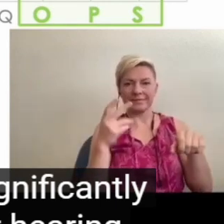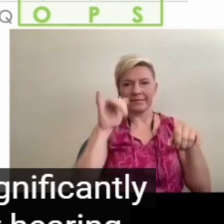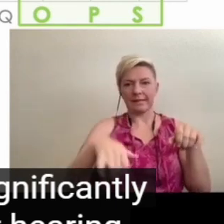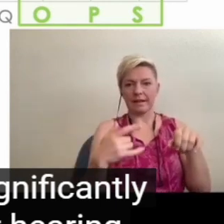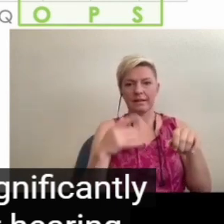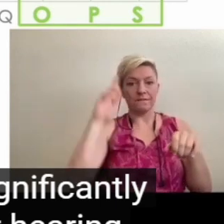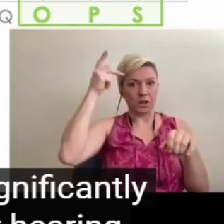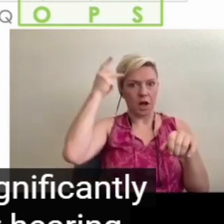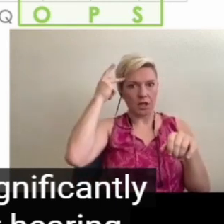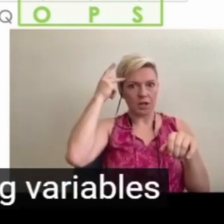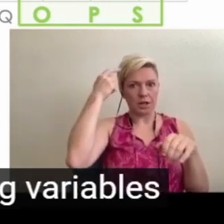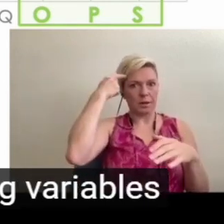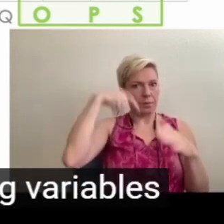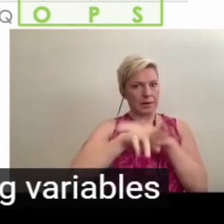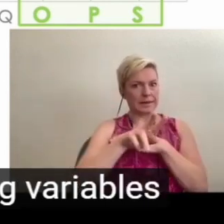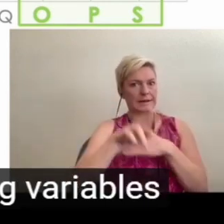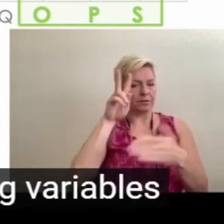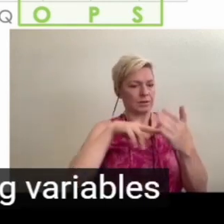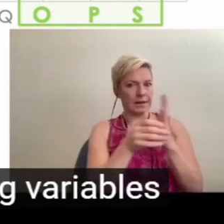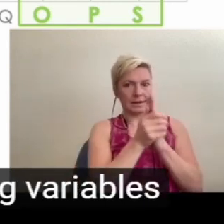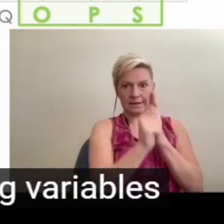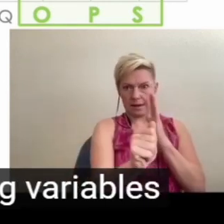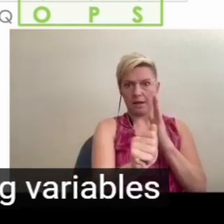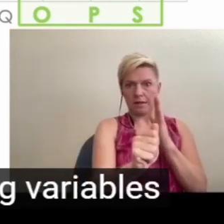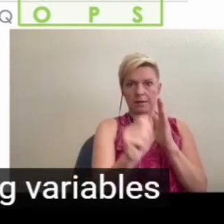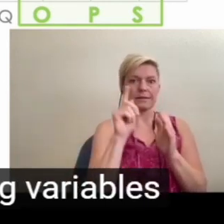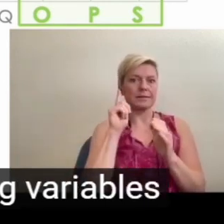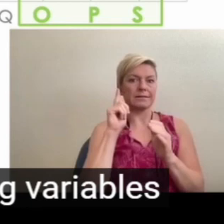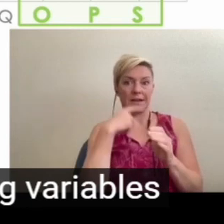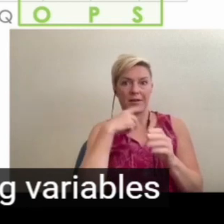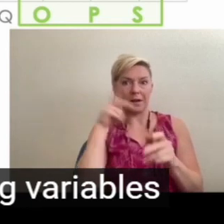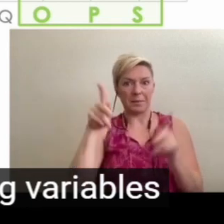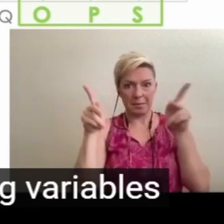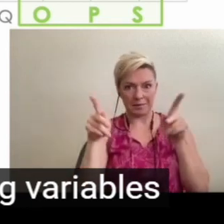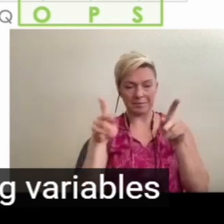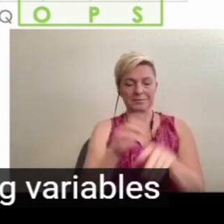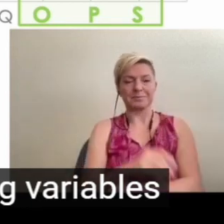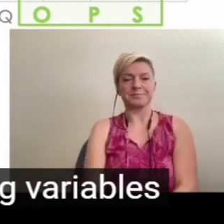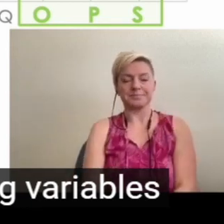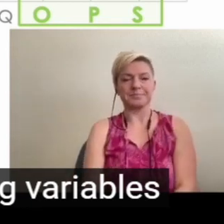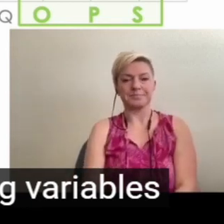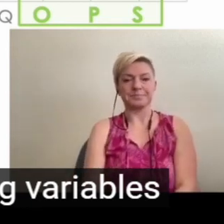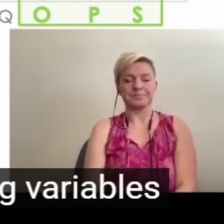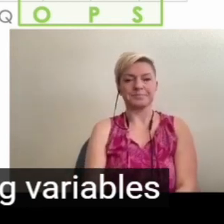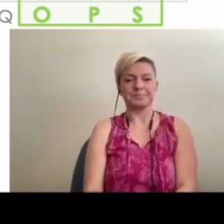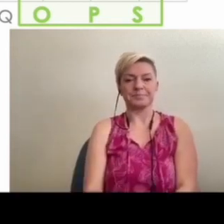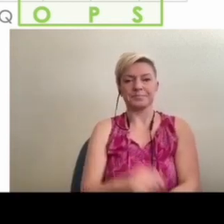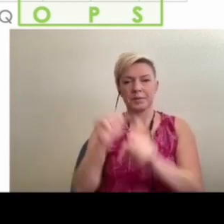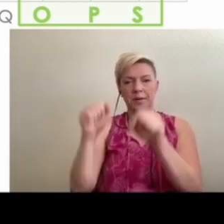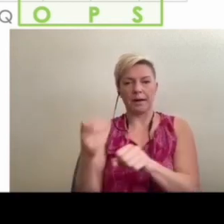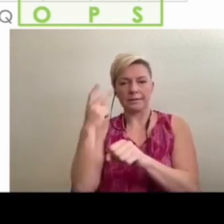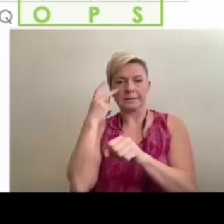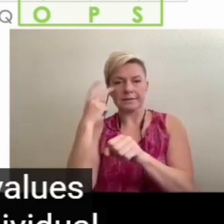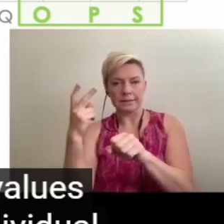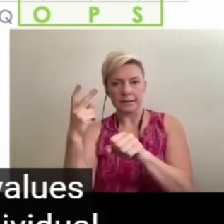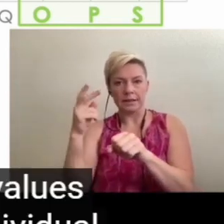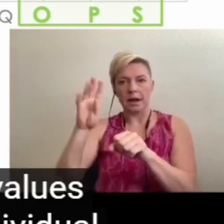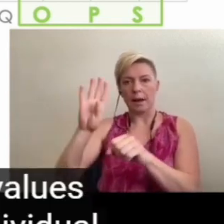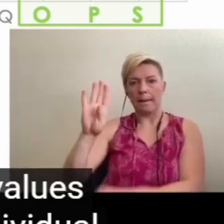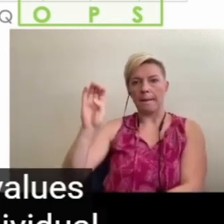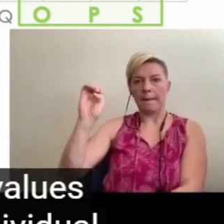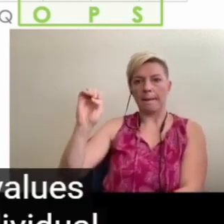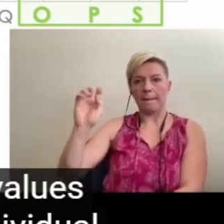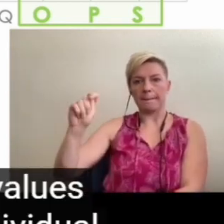reading comprehension for hearing readers, above and beyond the remaining variables in the model. In